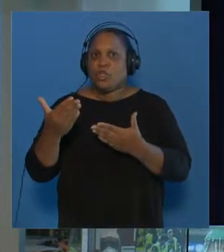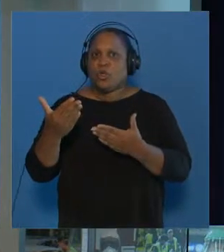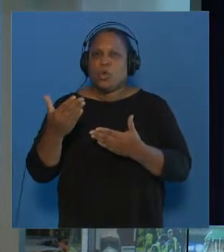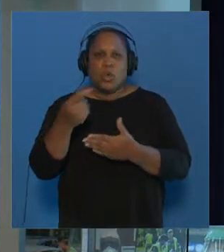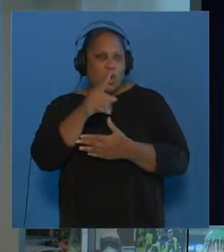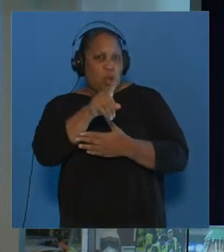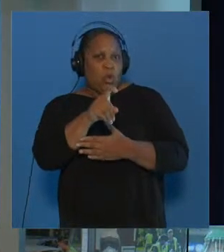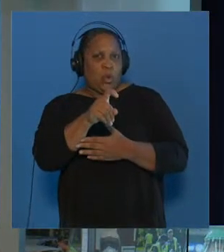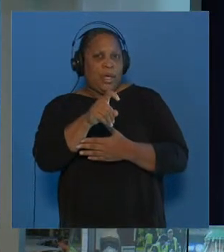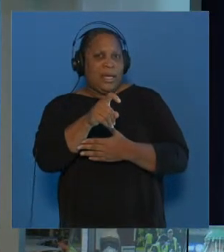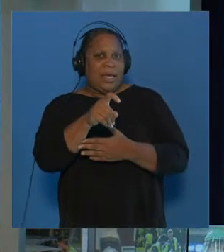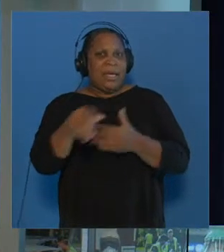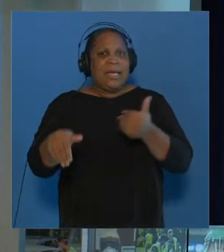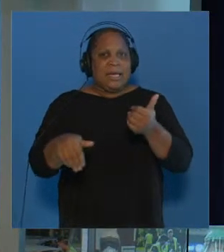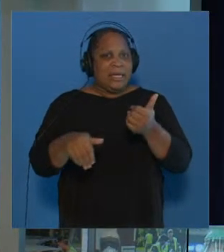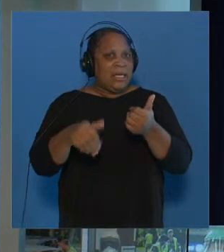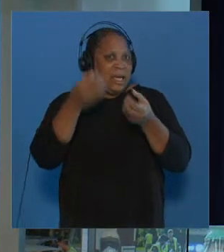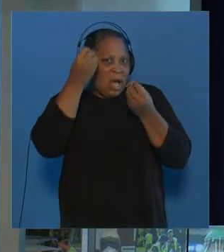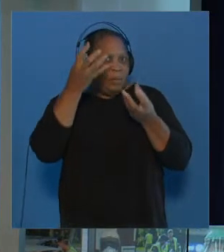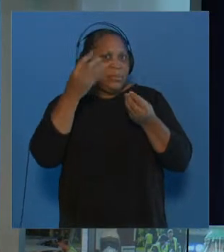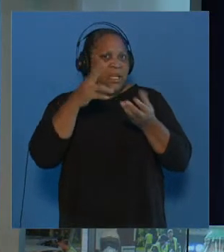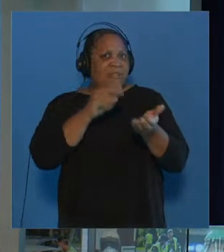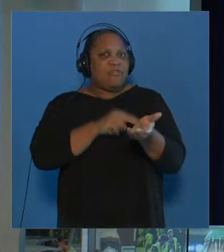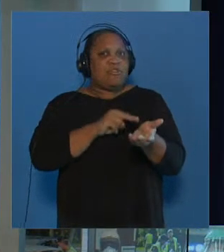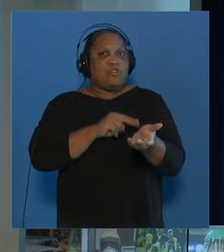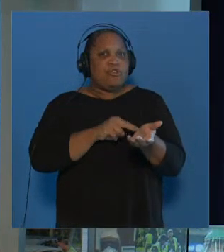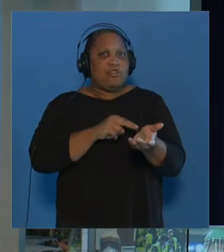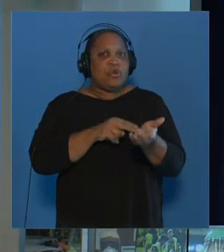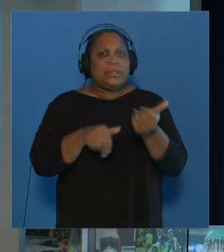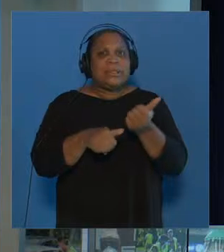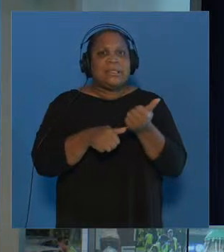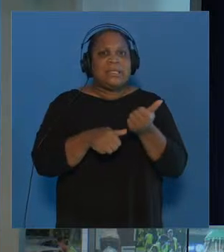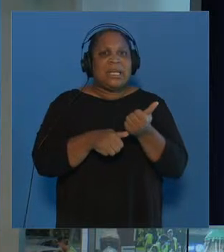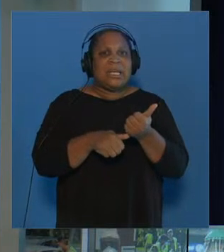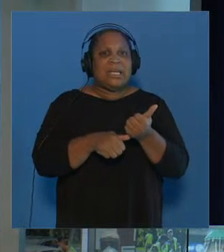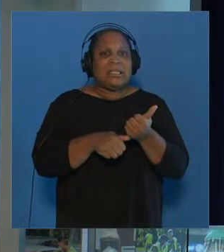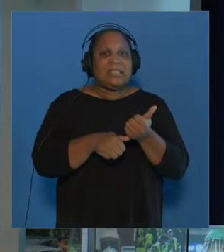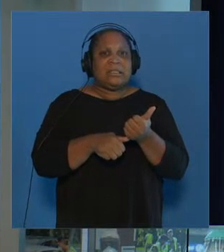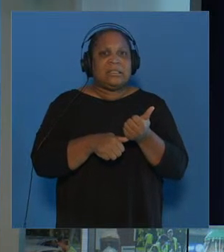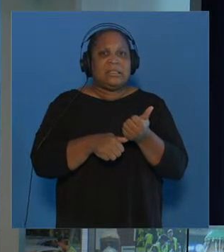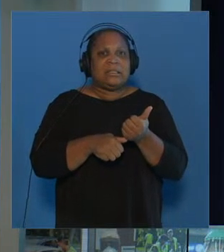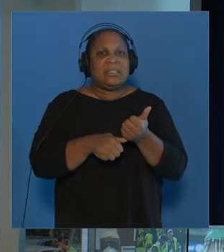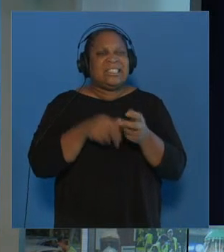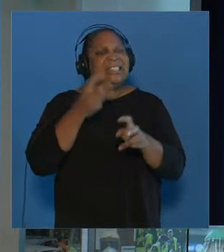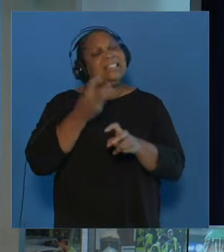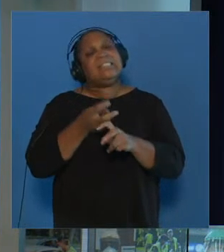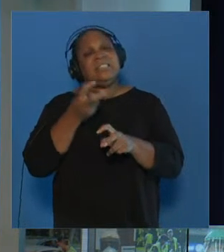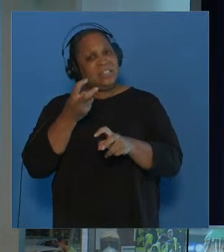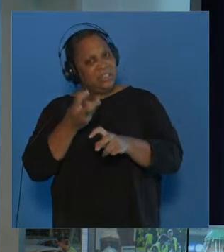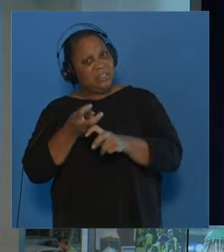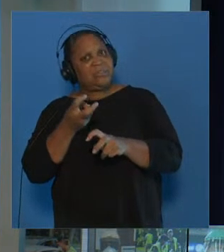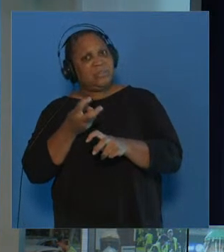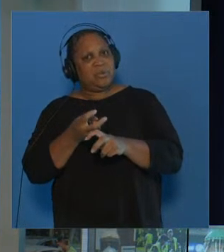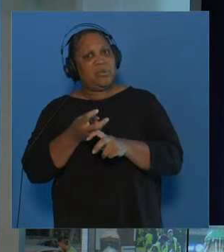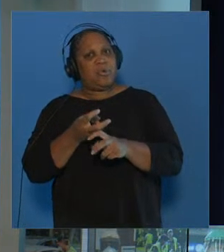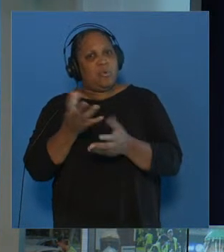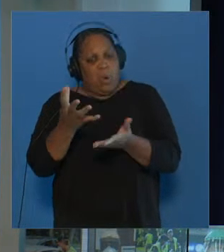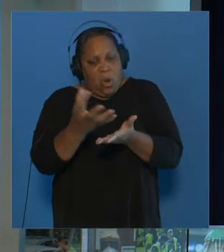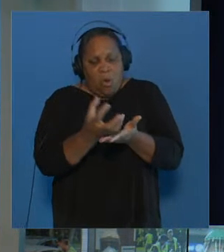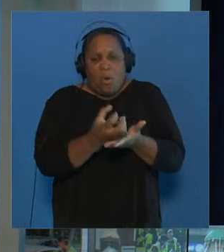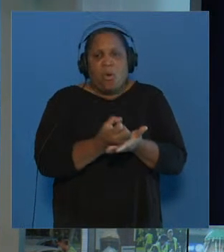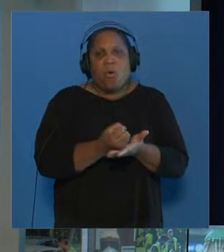the nurses aides that are extremely in difficulty with